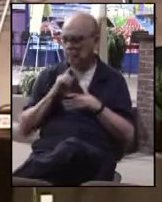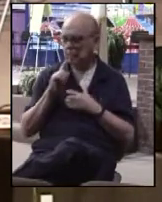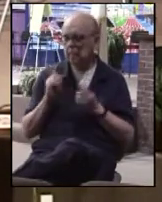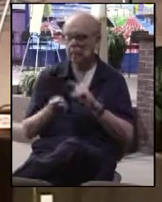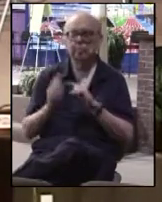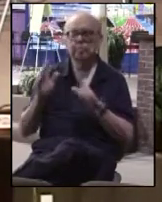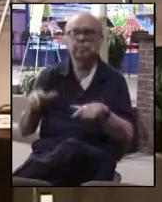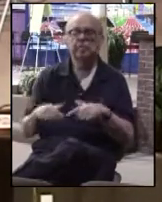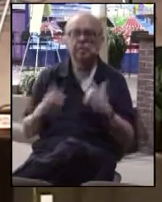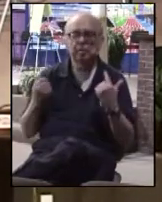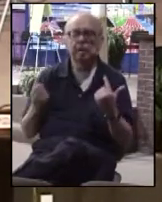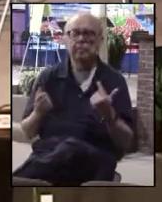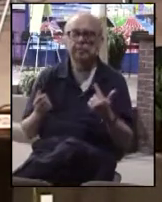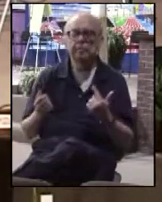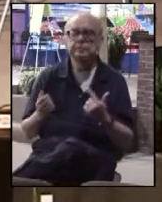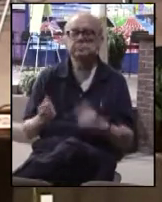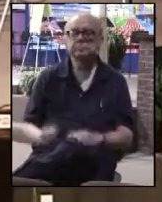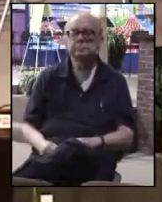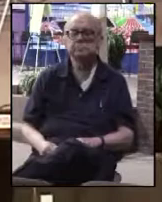your life